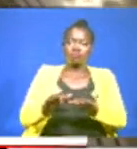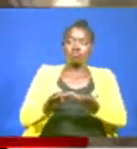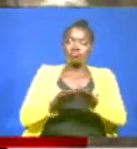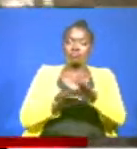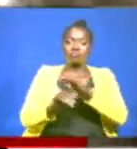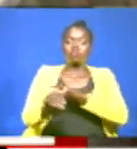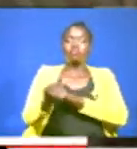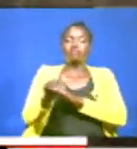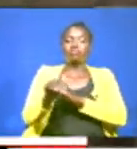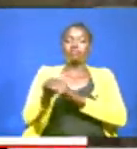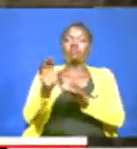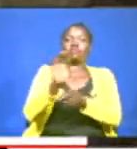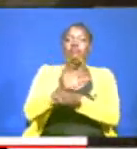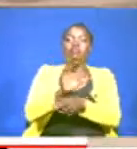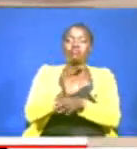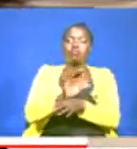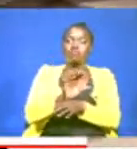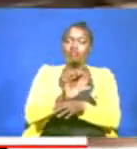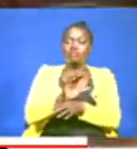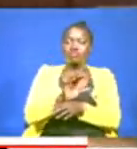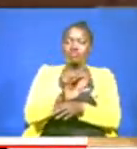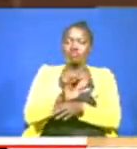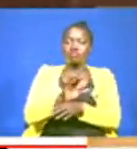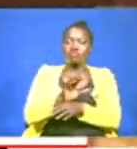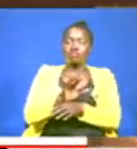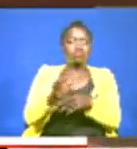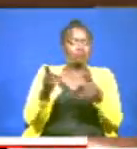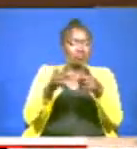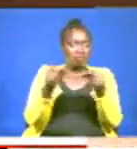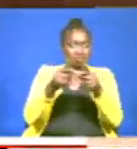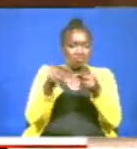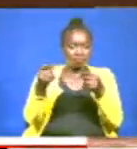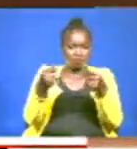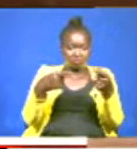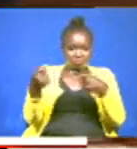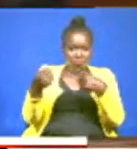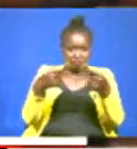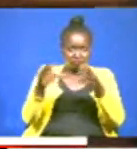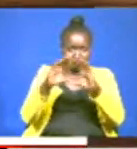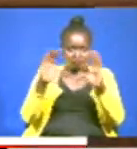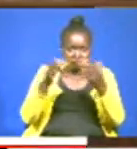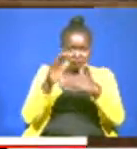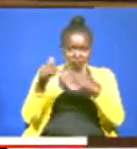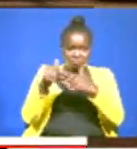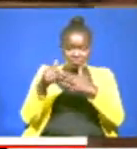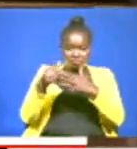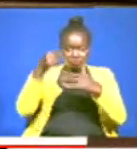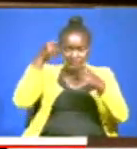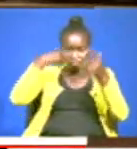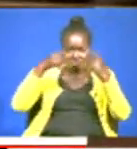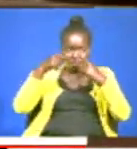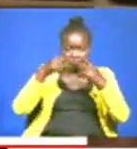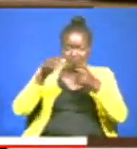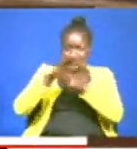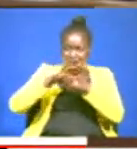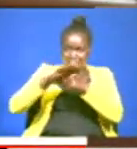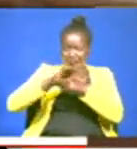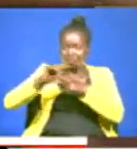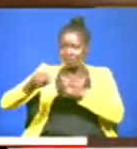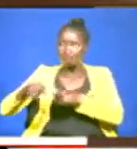Basilica. Tributes have poured in from around the world, and the funeral is expected to draw crowds of